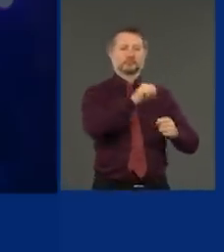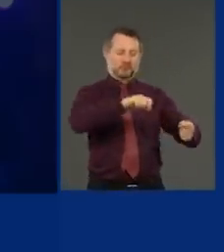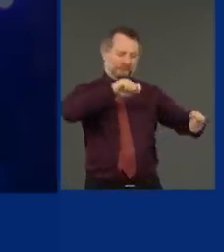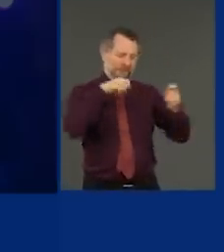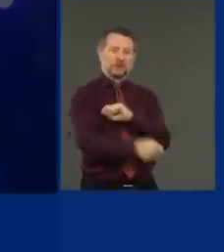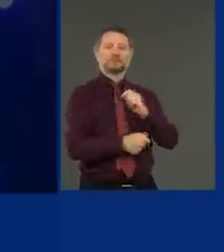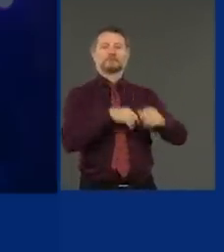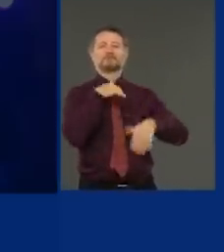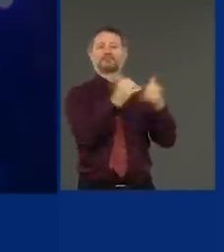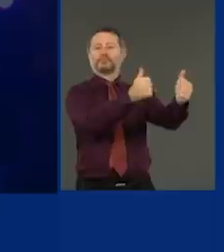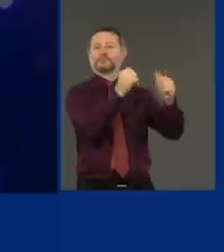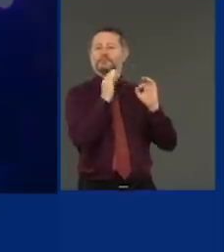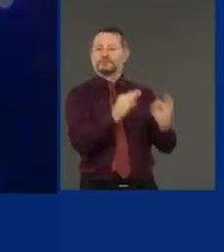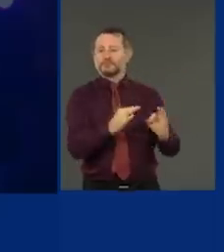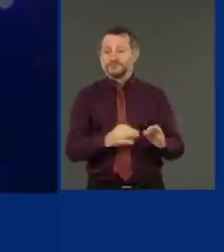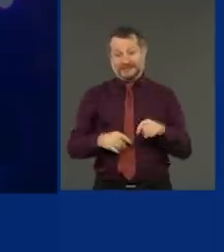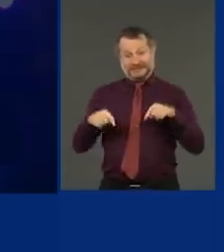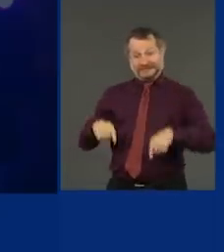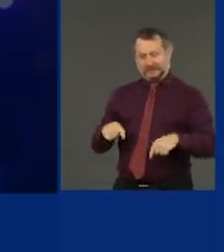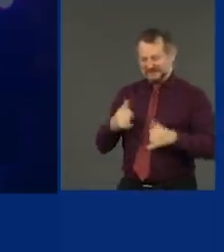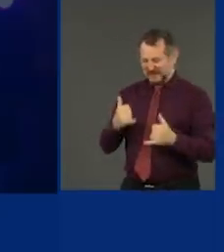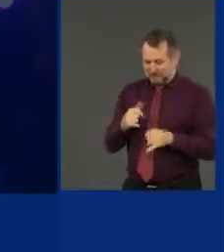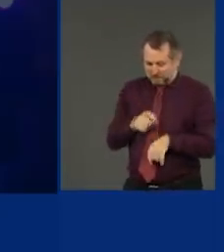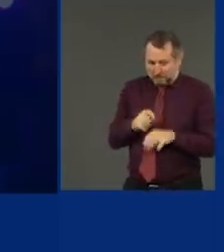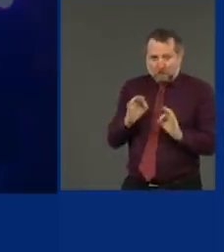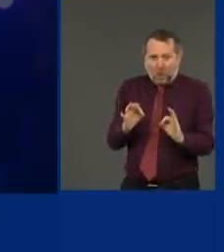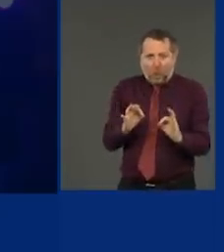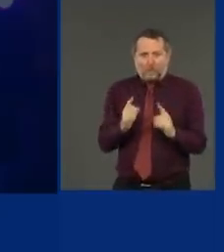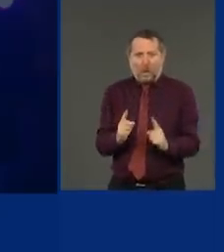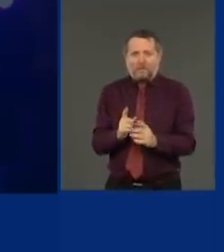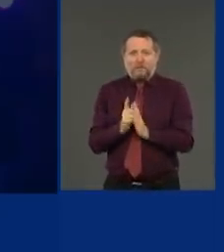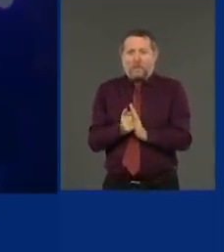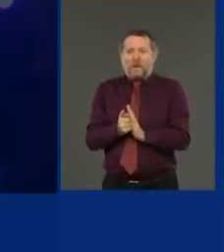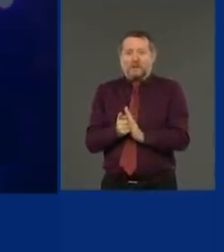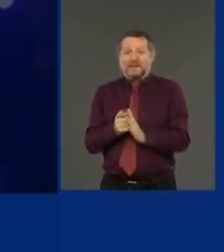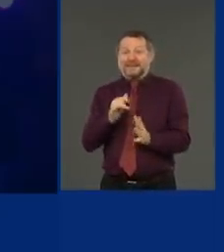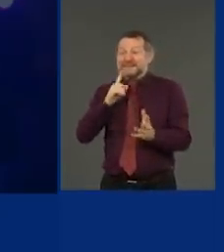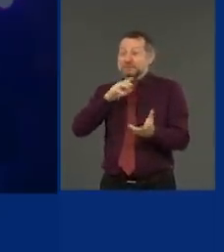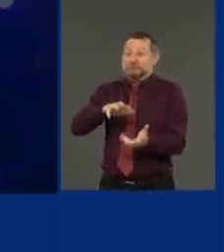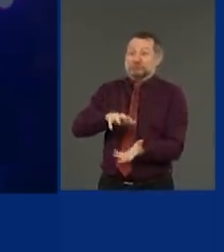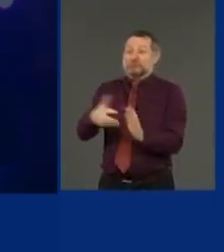for disruption. The disruption has happened, by the way.